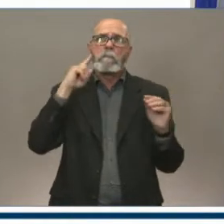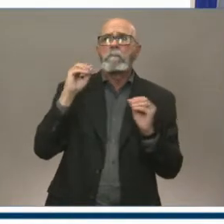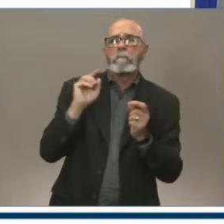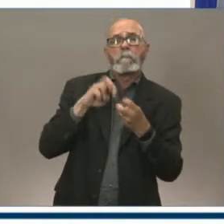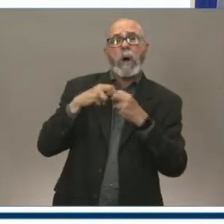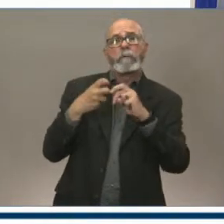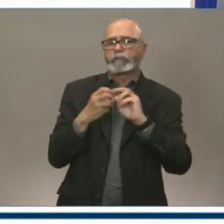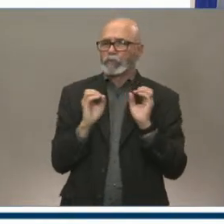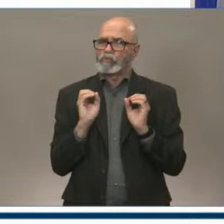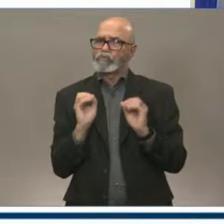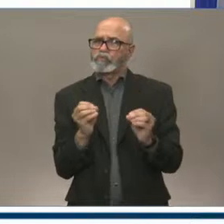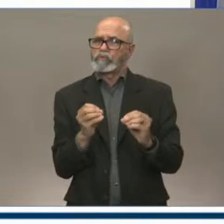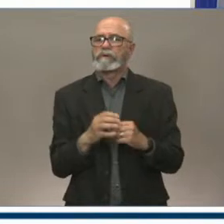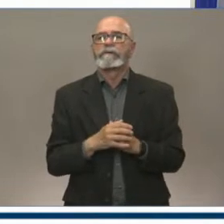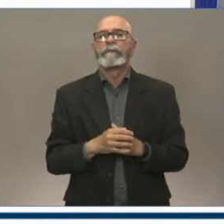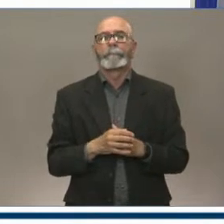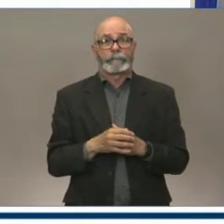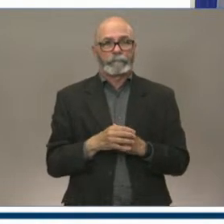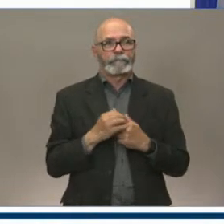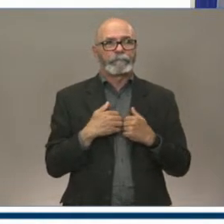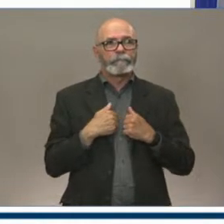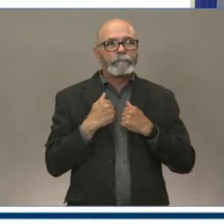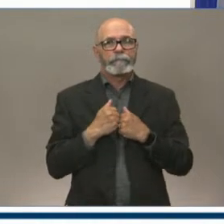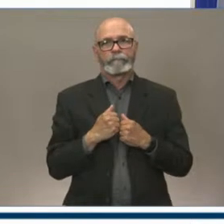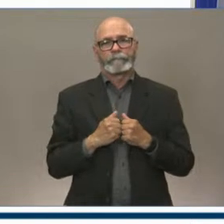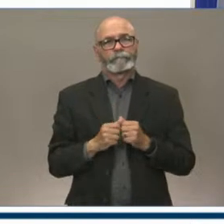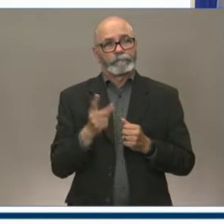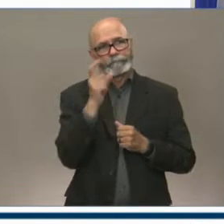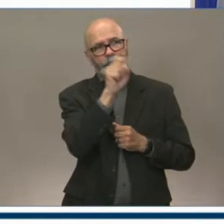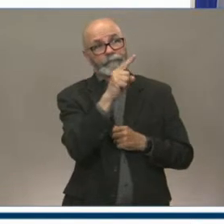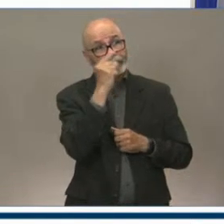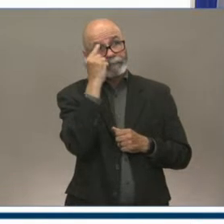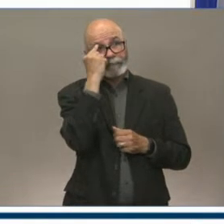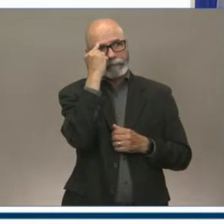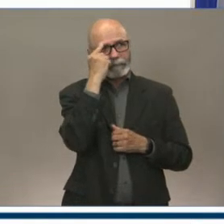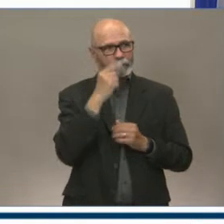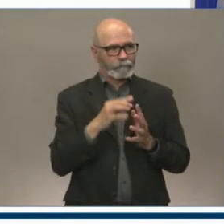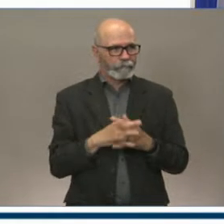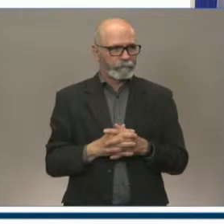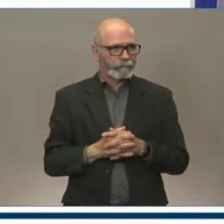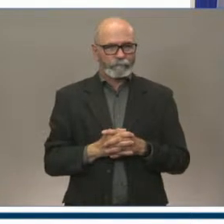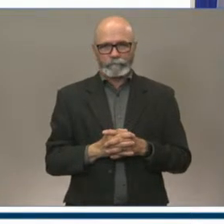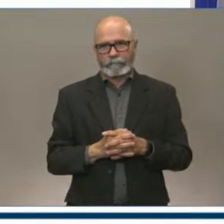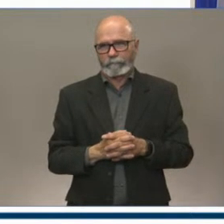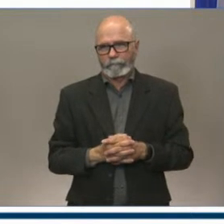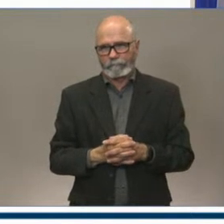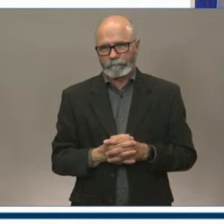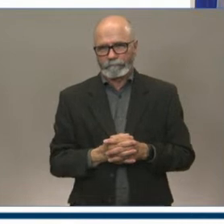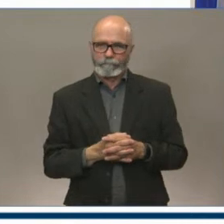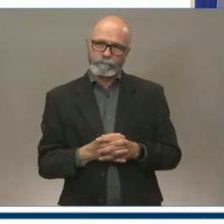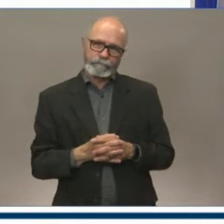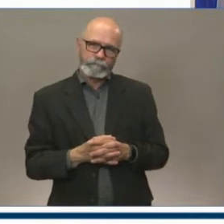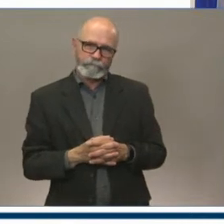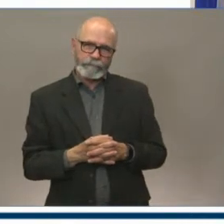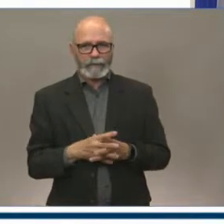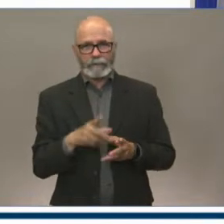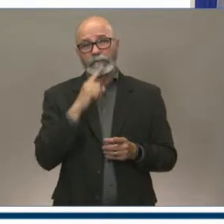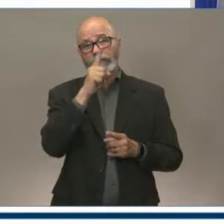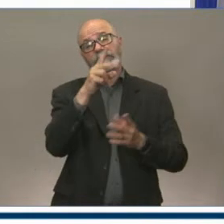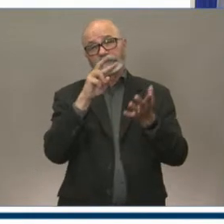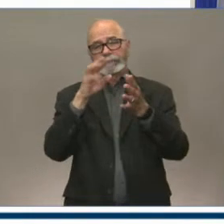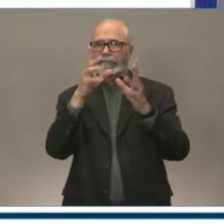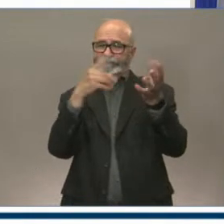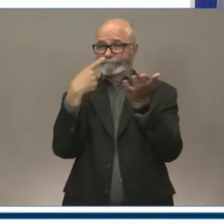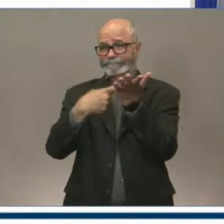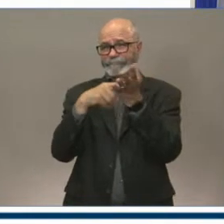Go ahead, Mike, with your follow-up. Thank you. With regards to the essential service worker childcare options that are going